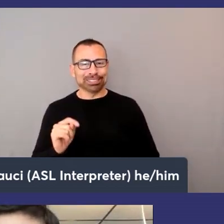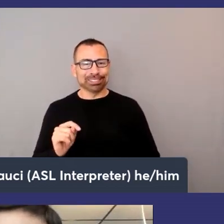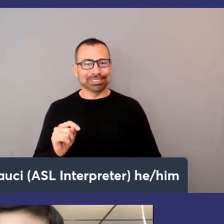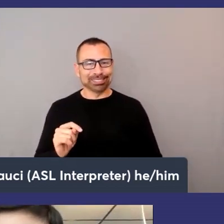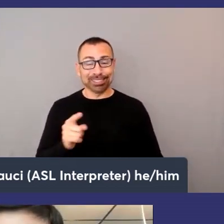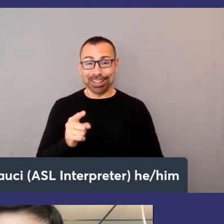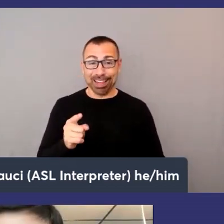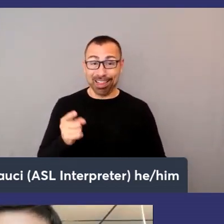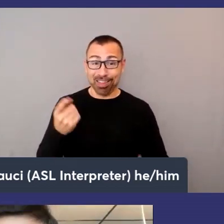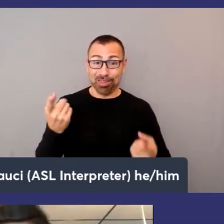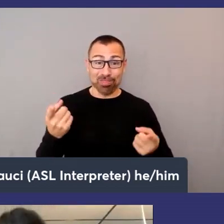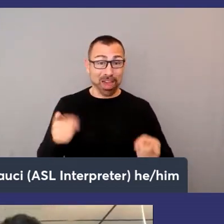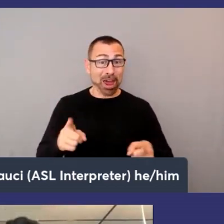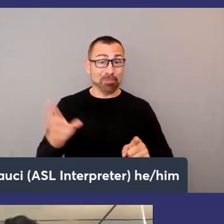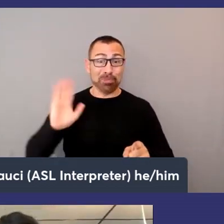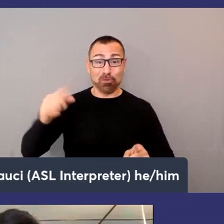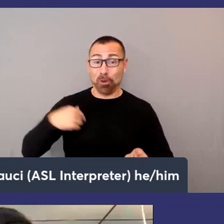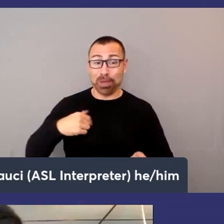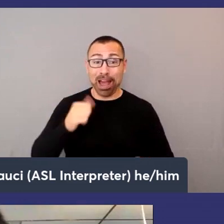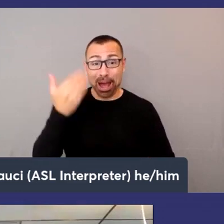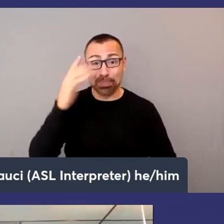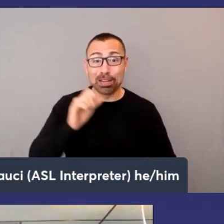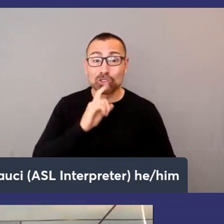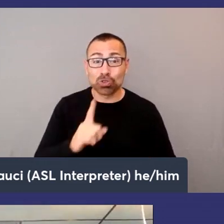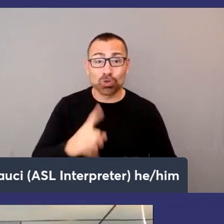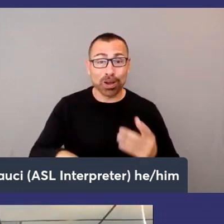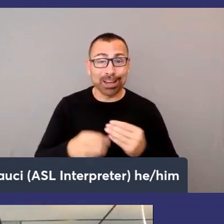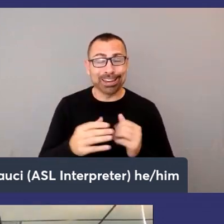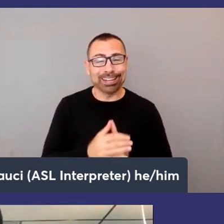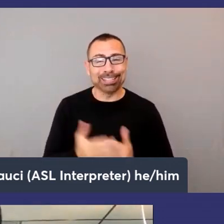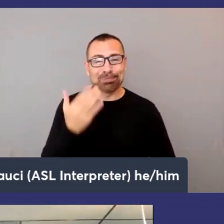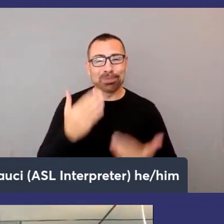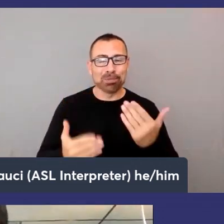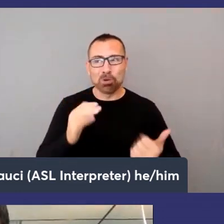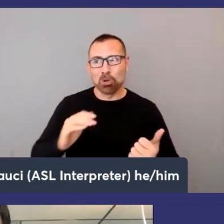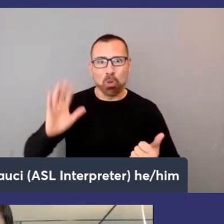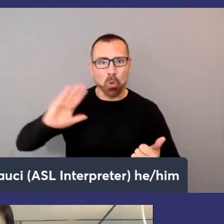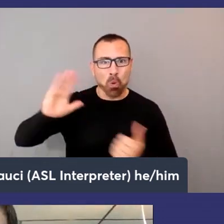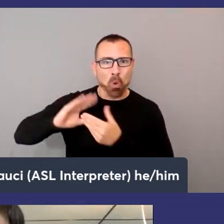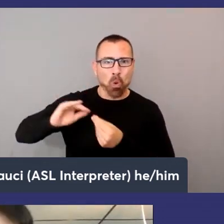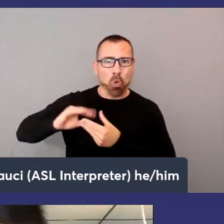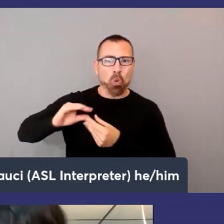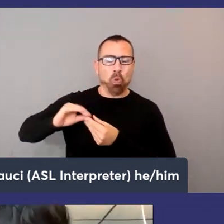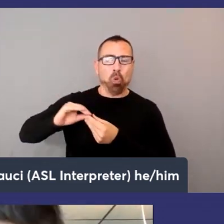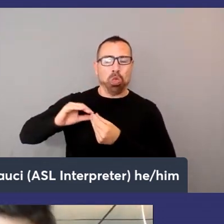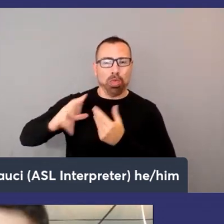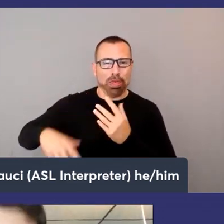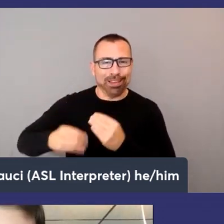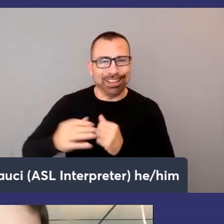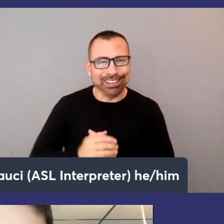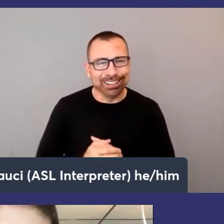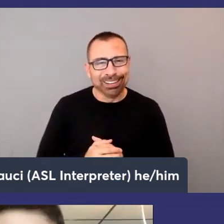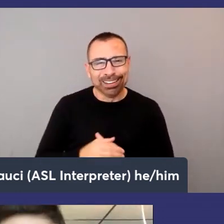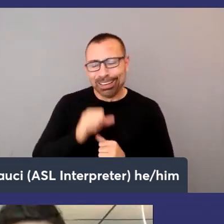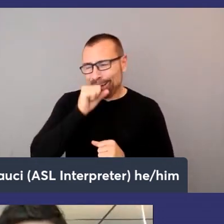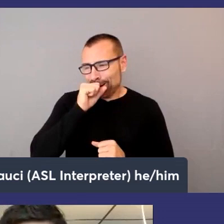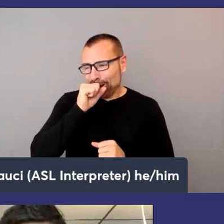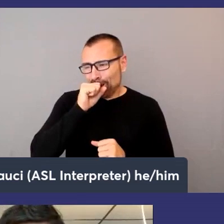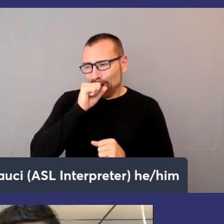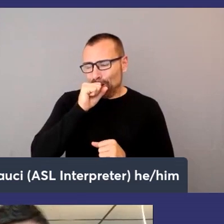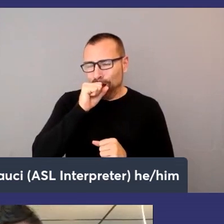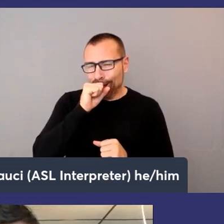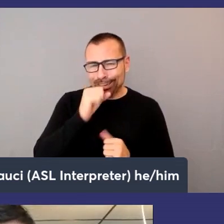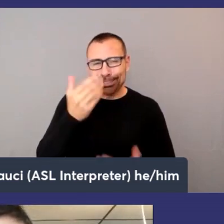time, so I really don't know the answer. It's probably one of those urban myths that's around. So I'll have to find a document that will tell us how the logo came about.